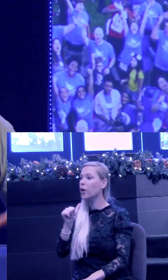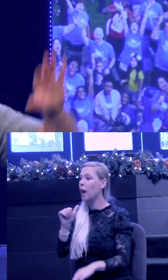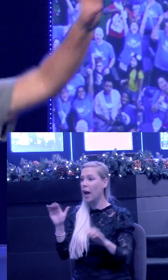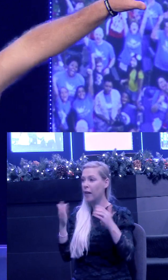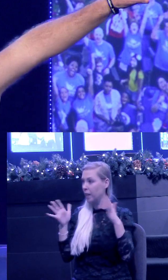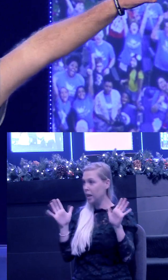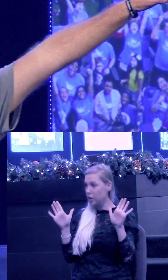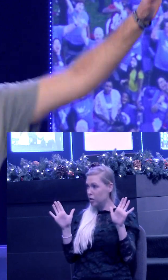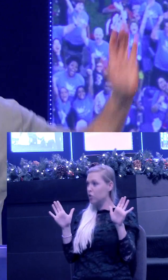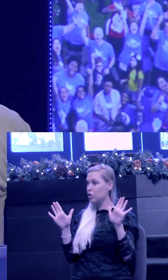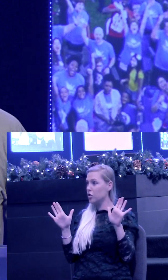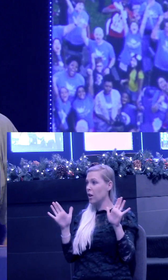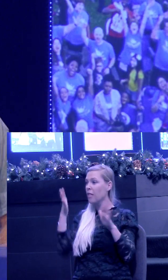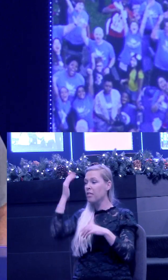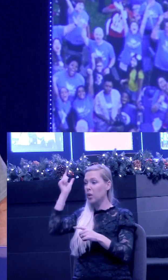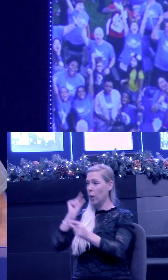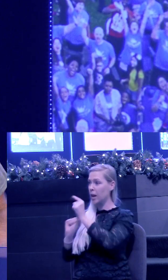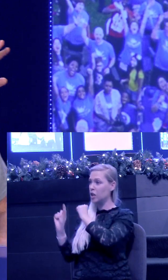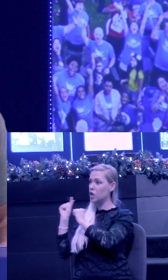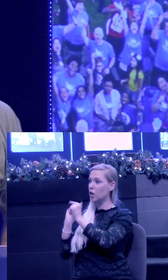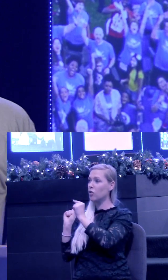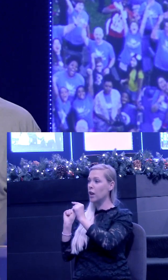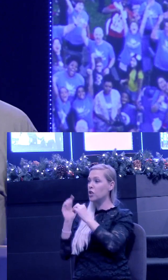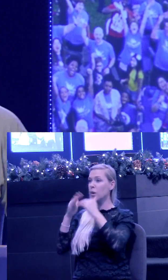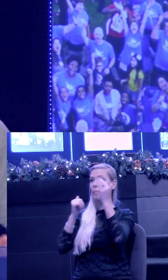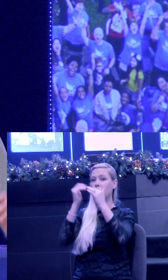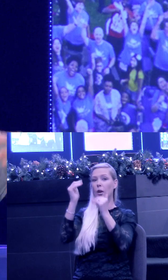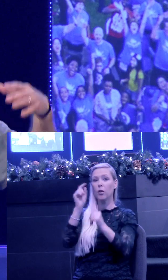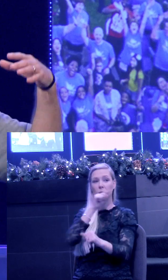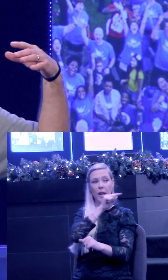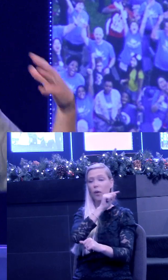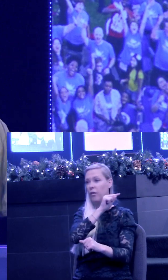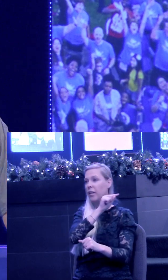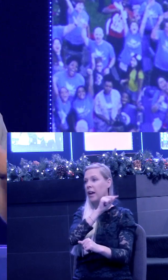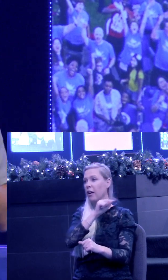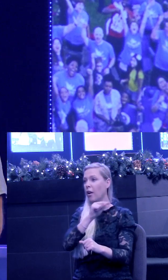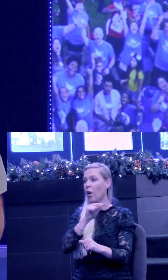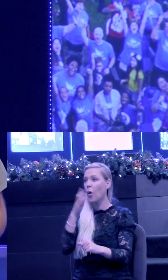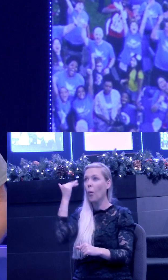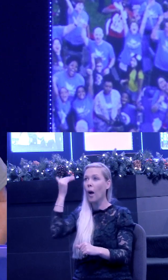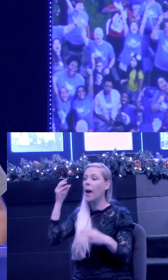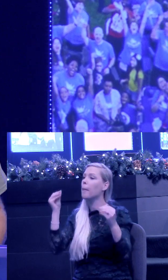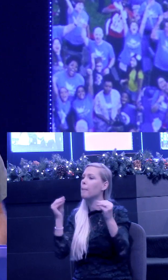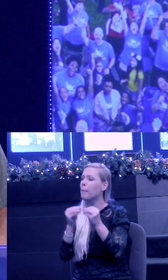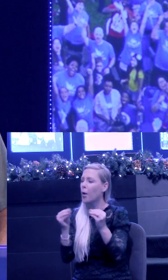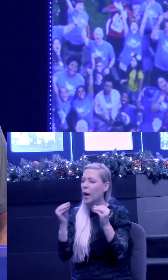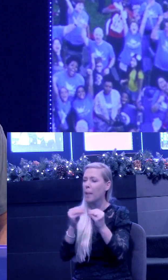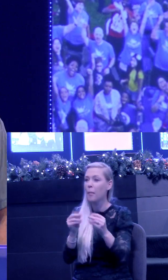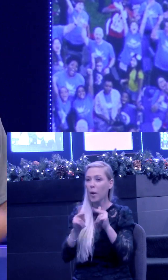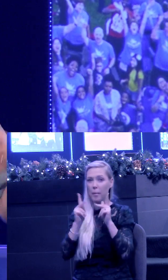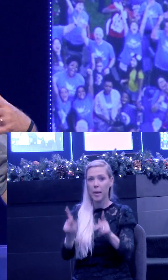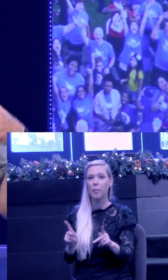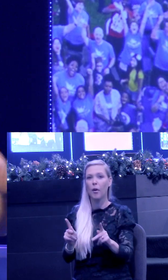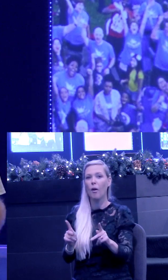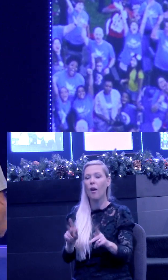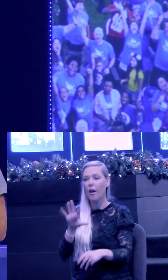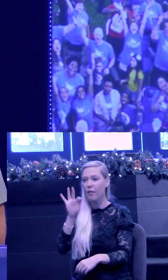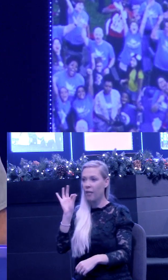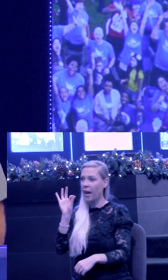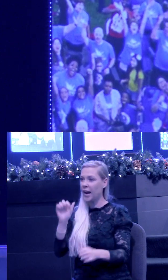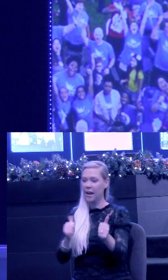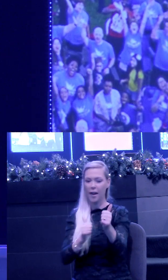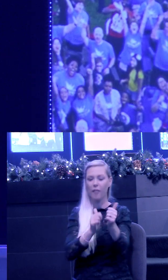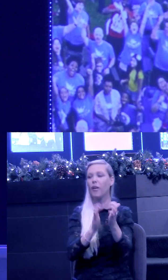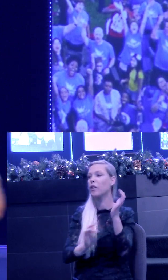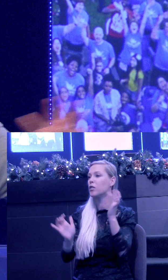That's why we built the Next Gen building, so we could have more seats there so that people could come, so we could help more and more people find and follow Jesus, so that we could help more